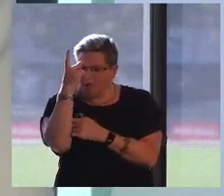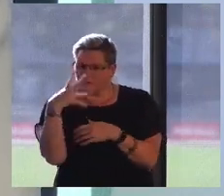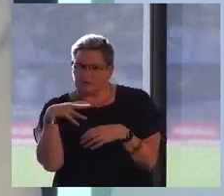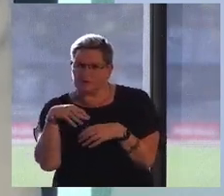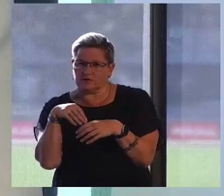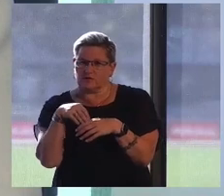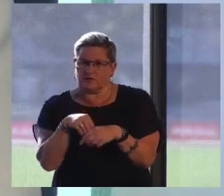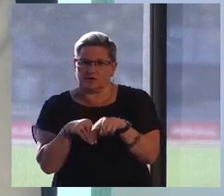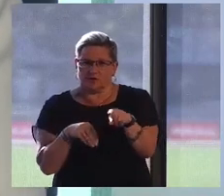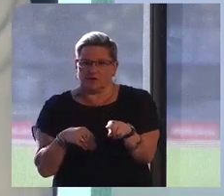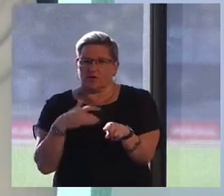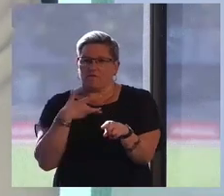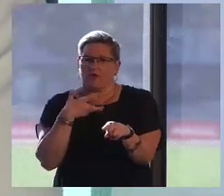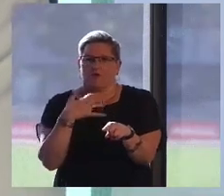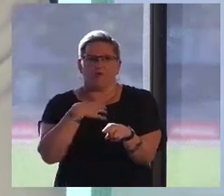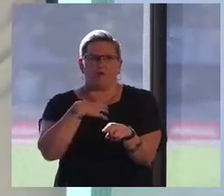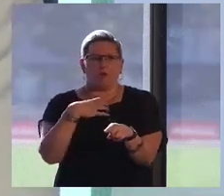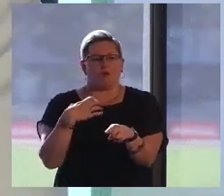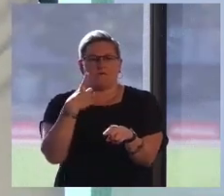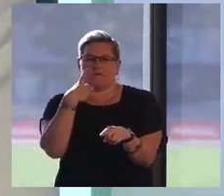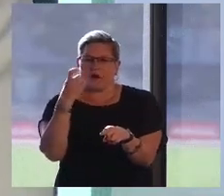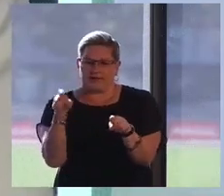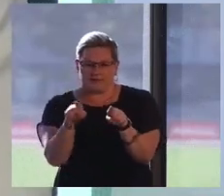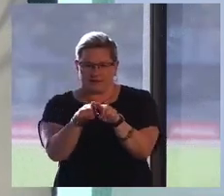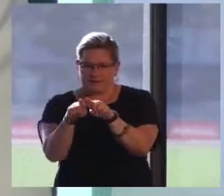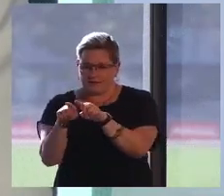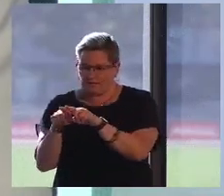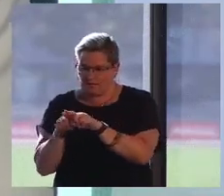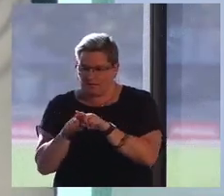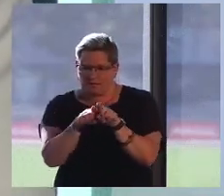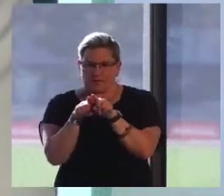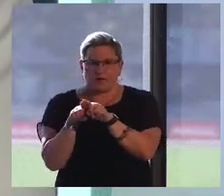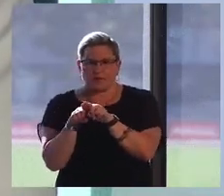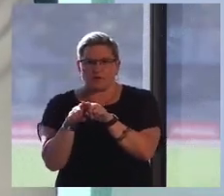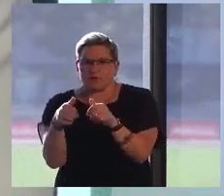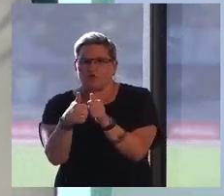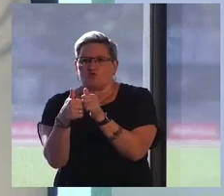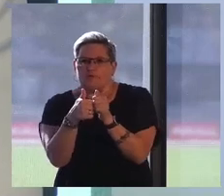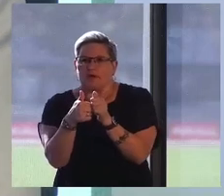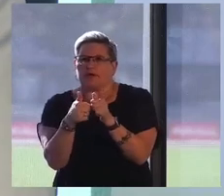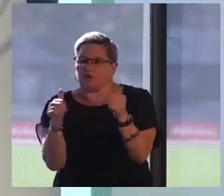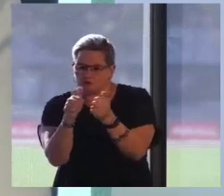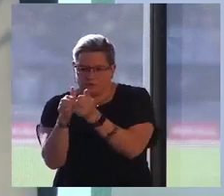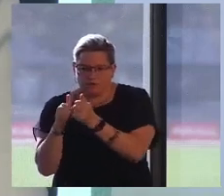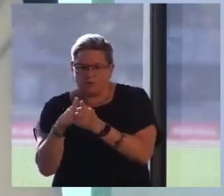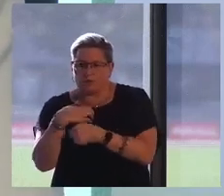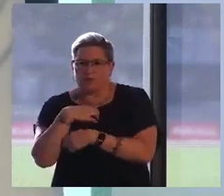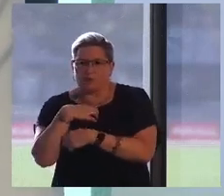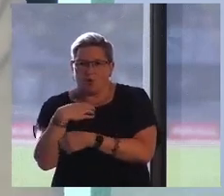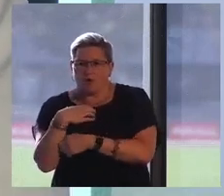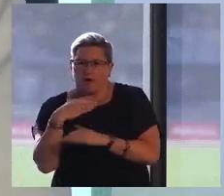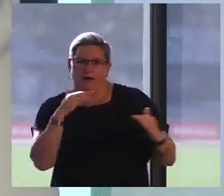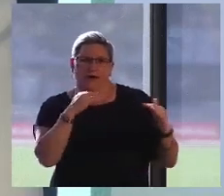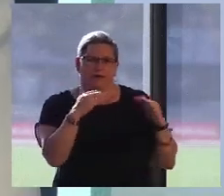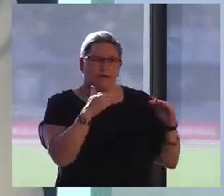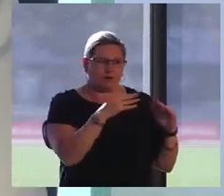find common ground on nature than it is on climate, in my experience. But it does mean that the work that you're doing in this space, you